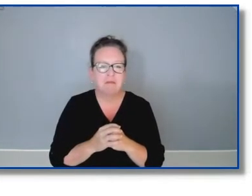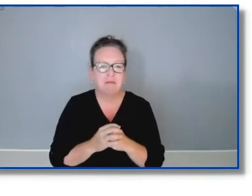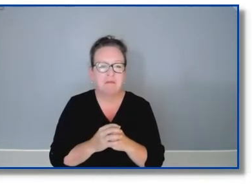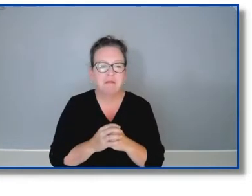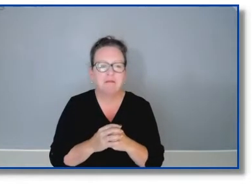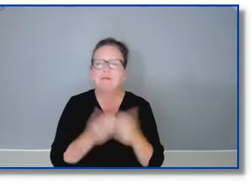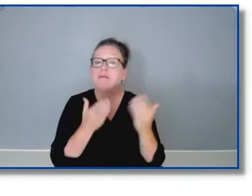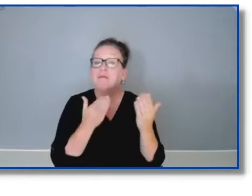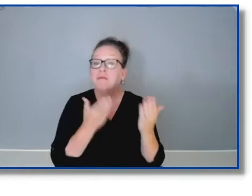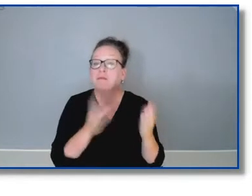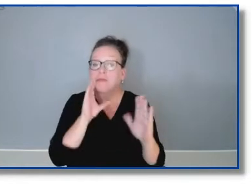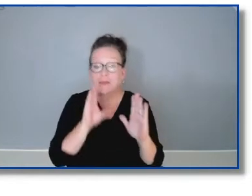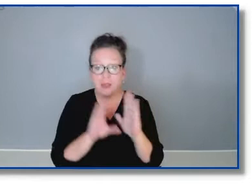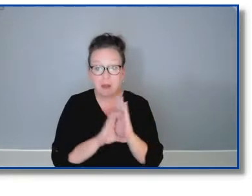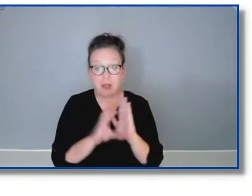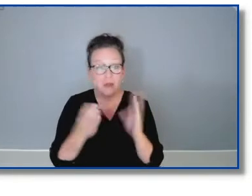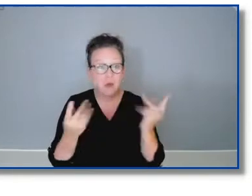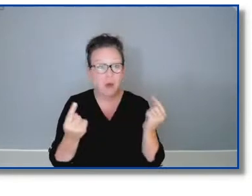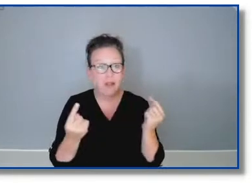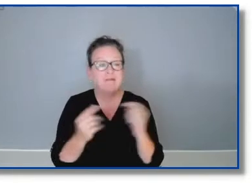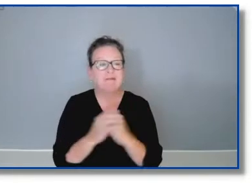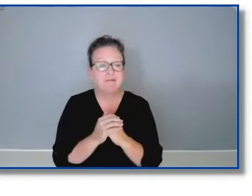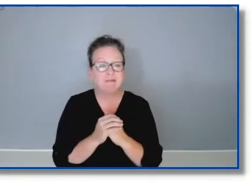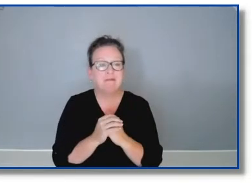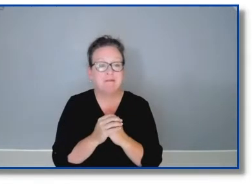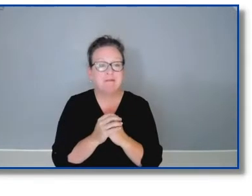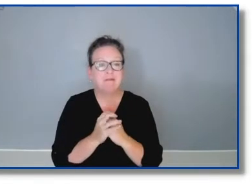This is an image from